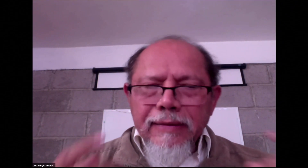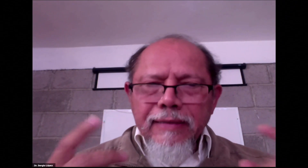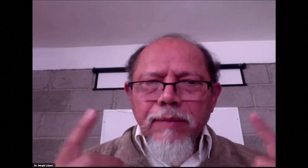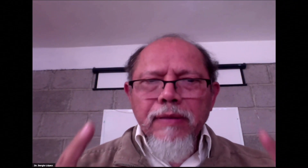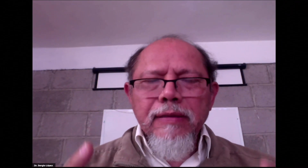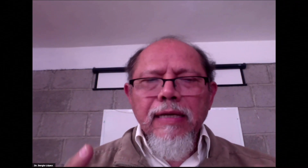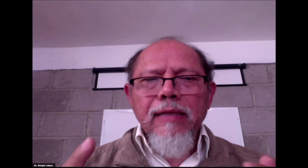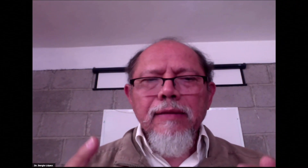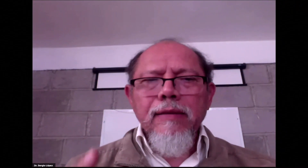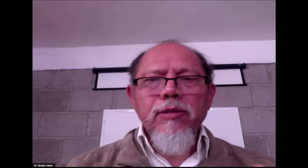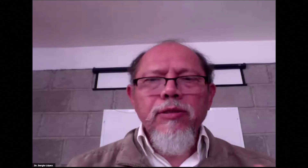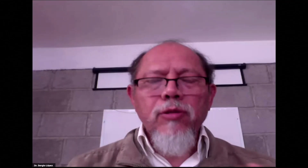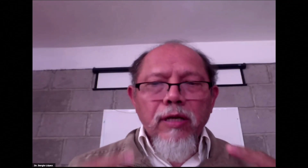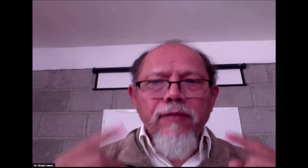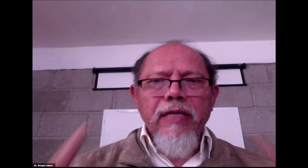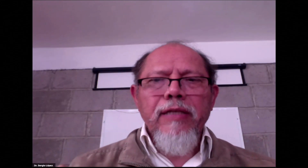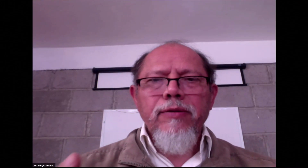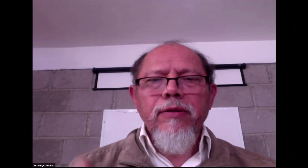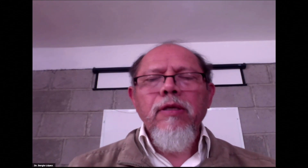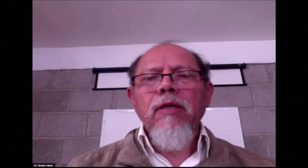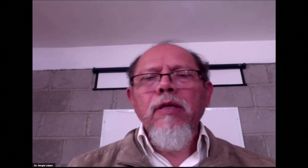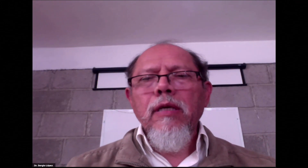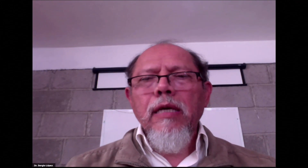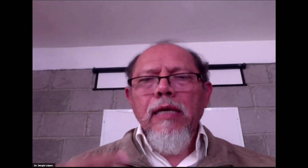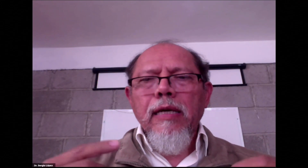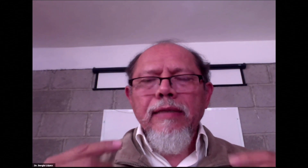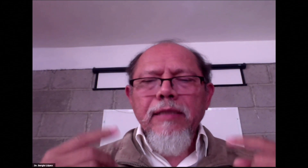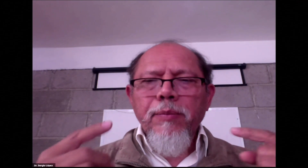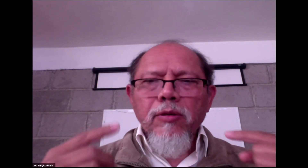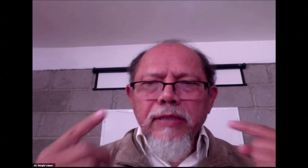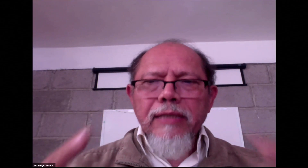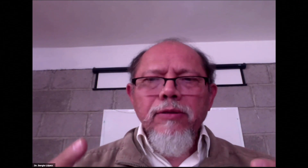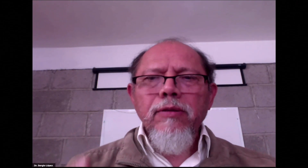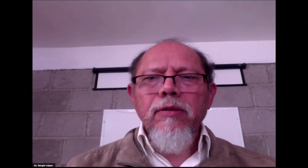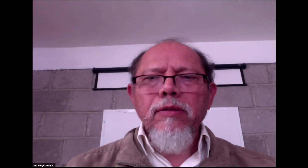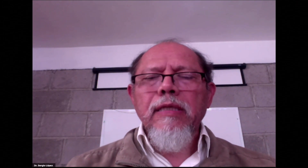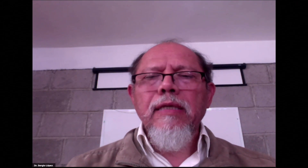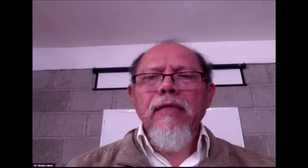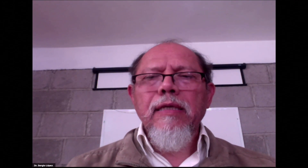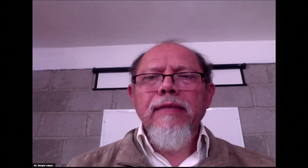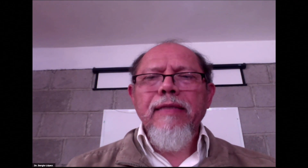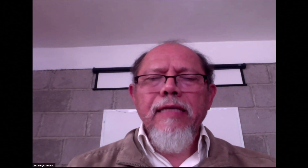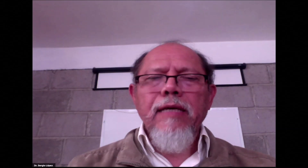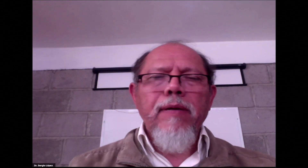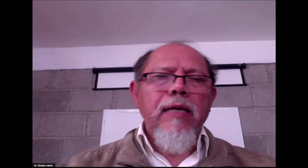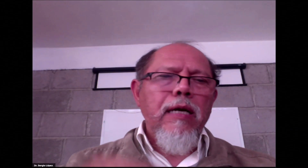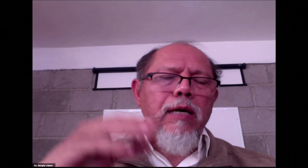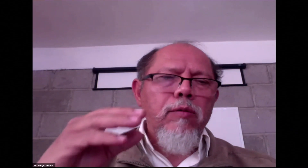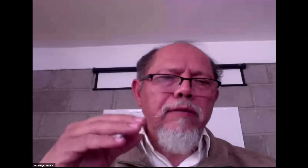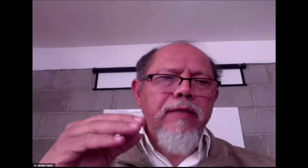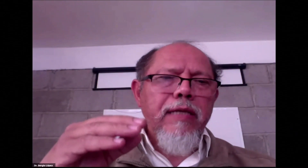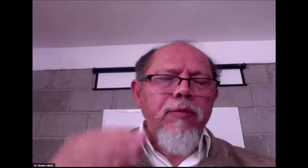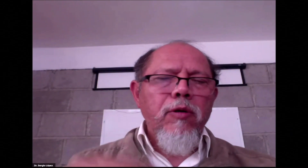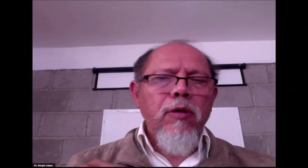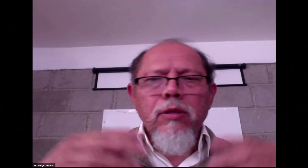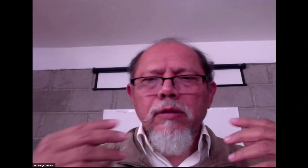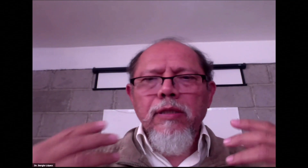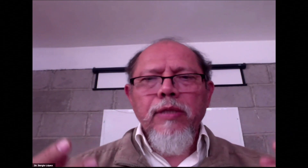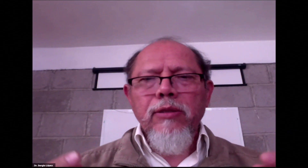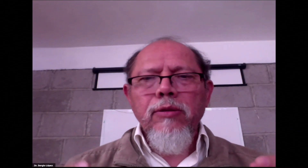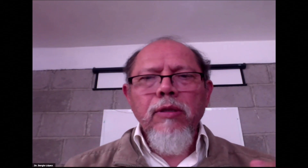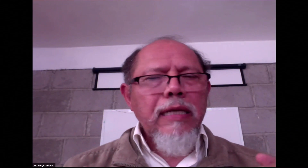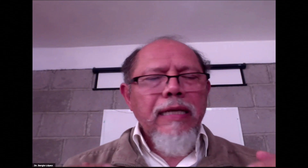they cannot articulate that process. That disability is the one that I am addressing. This process that